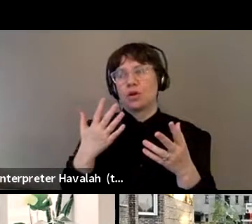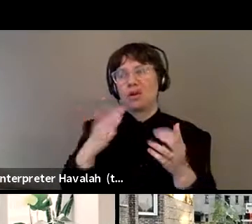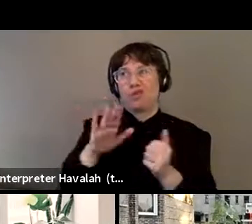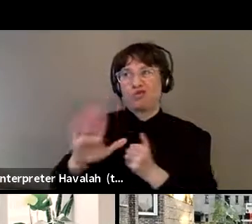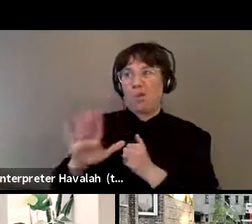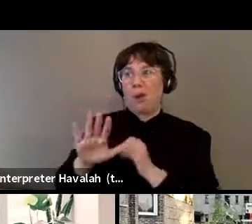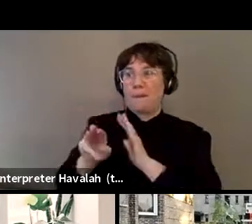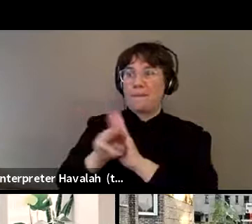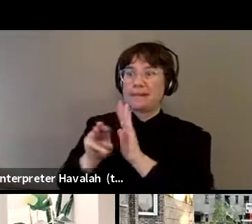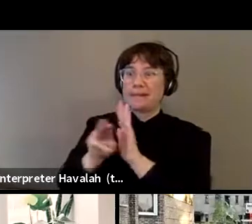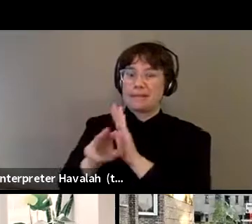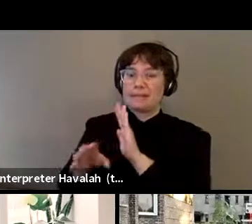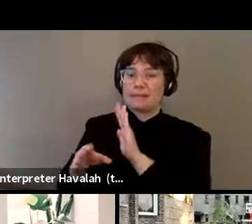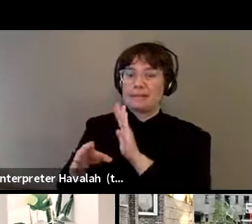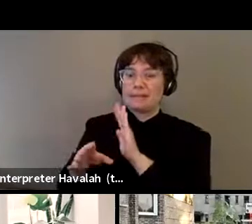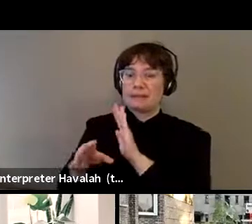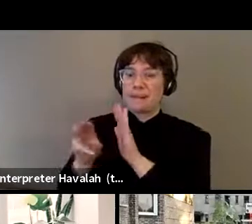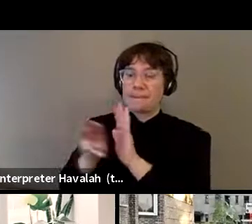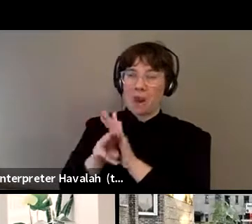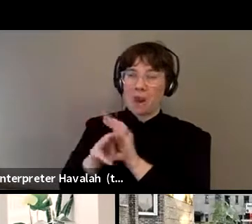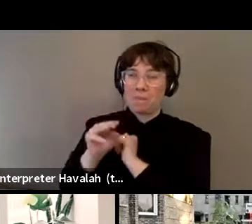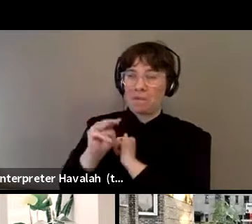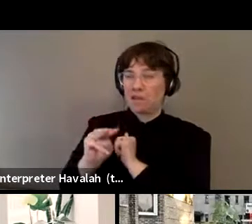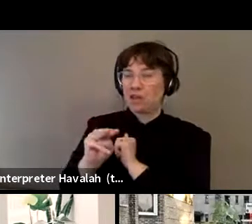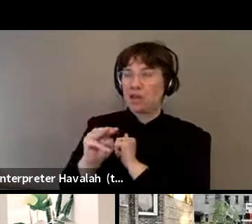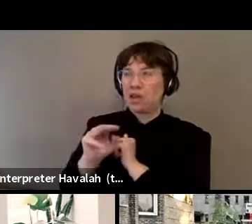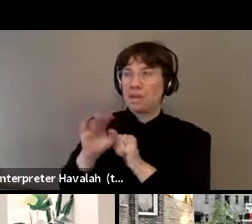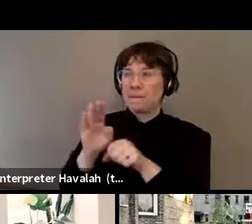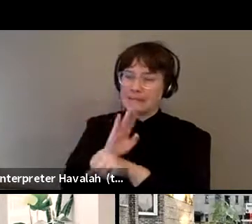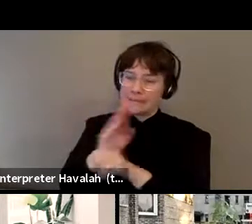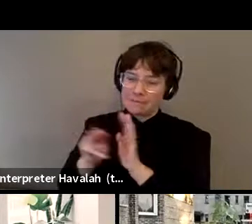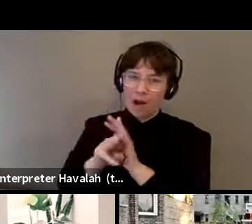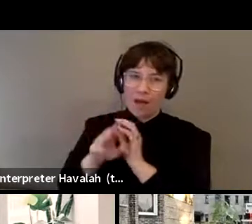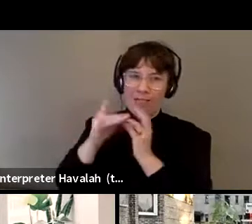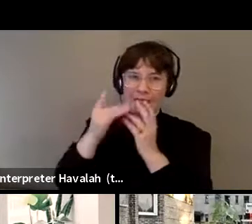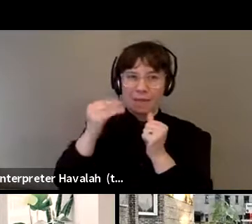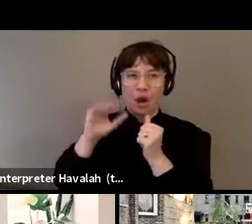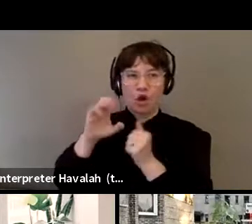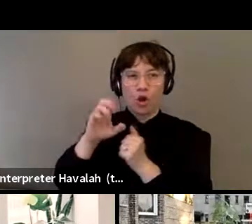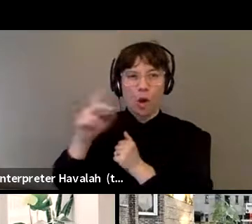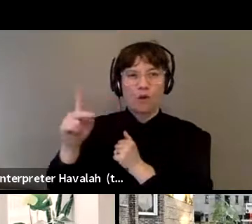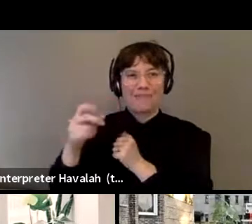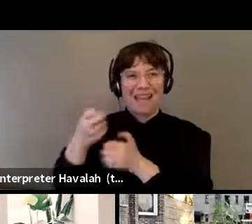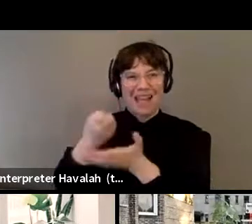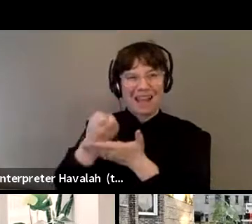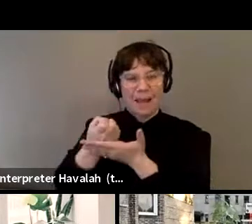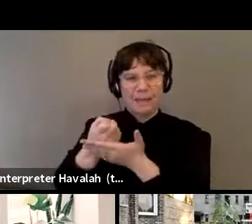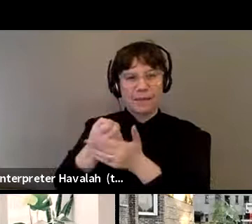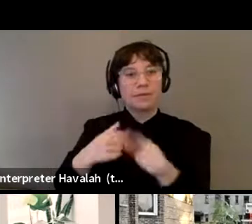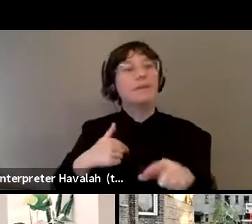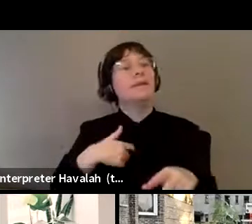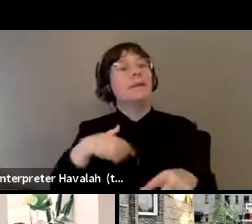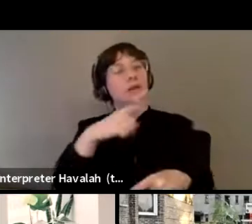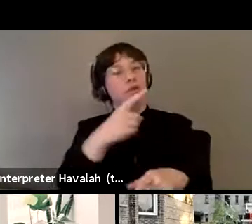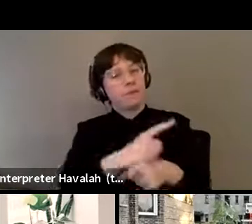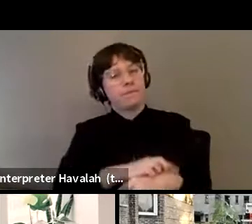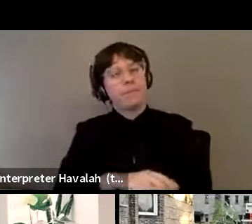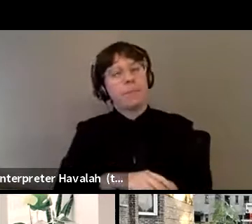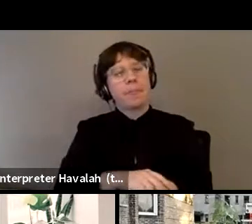business model? Just wondering about like that whole idea of like cooperative economics. Okay. Yeah. So for me, I